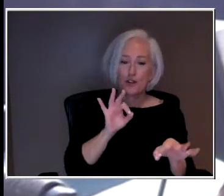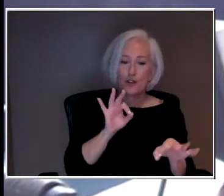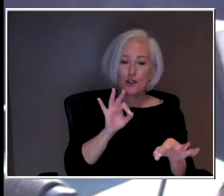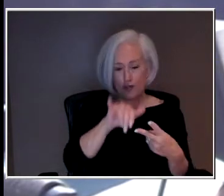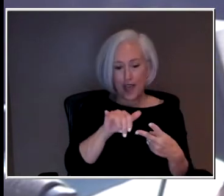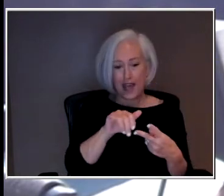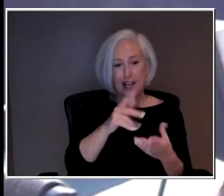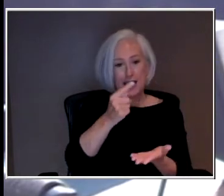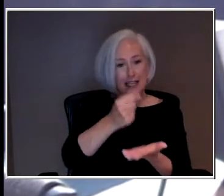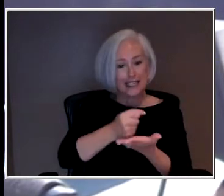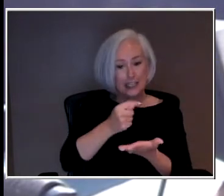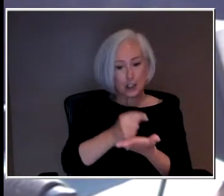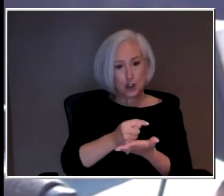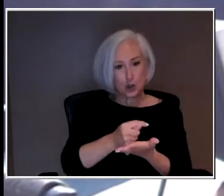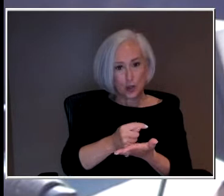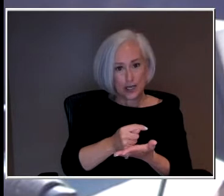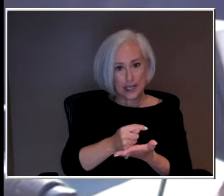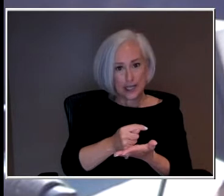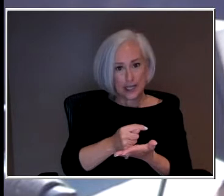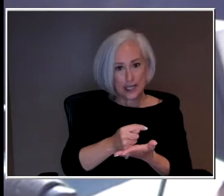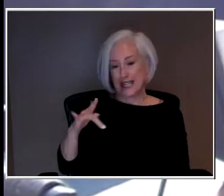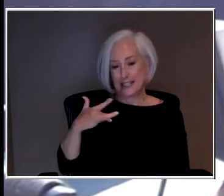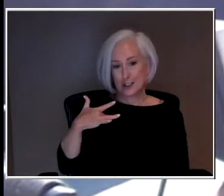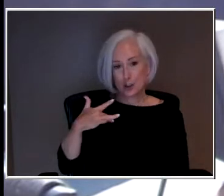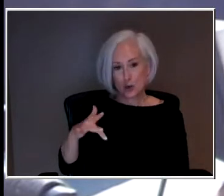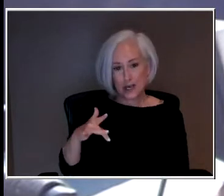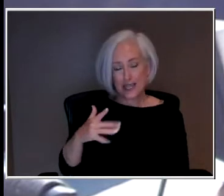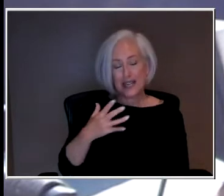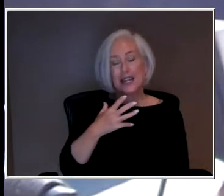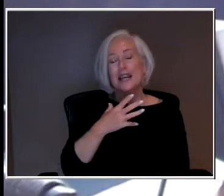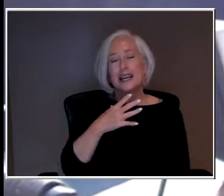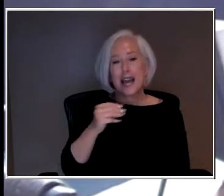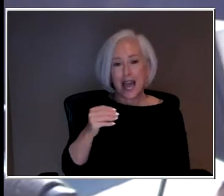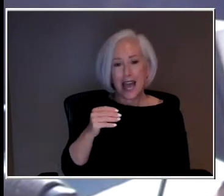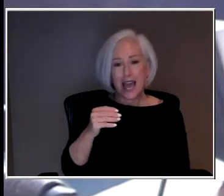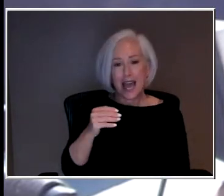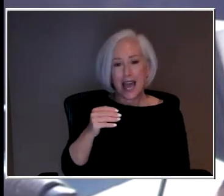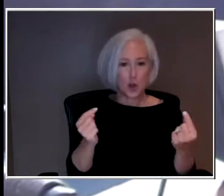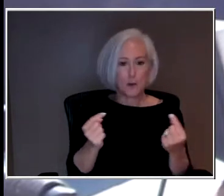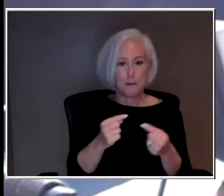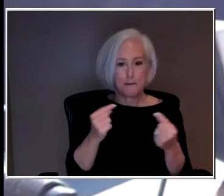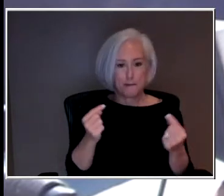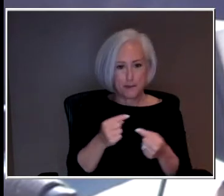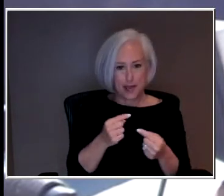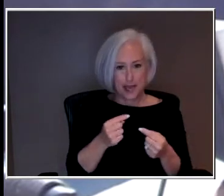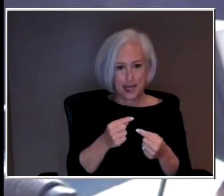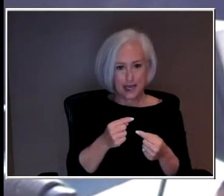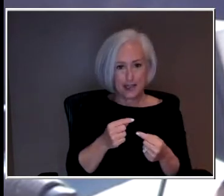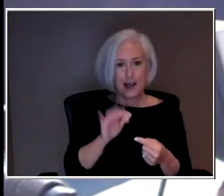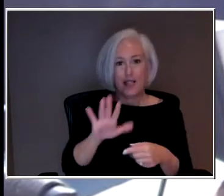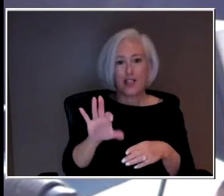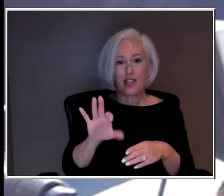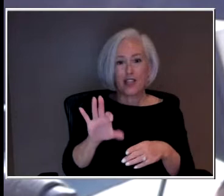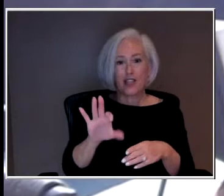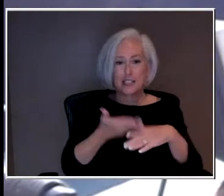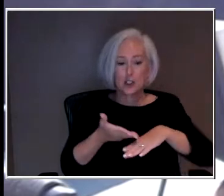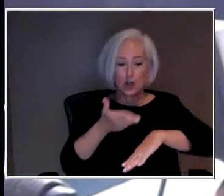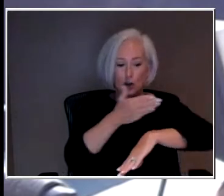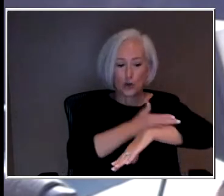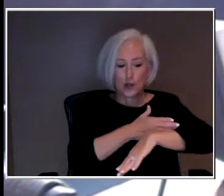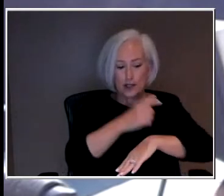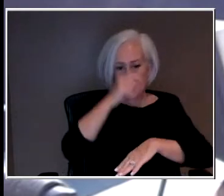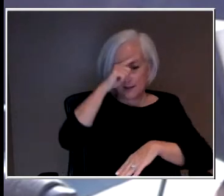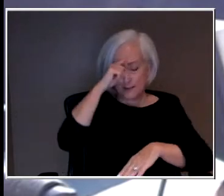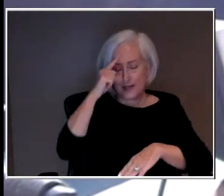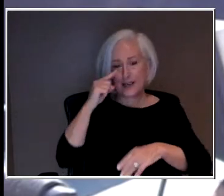functional nerve pain without removing the function. Actually, most people function actually increases quite a bit because the pain actually decreases your function, and we can